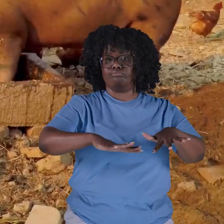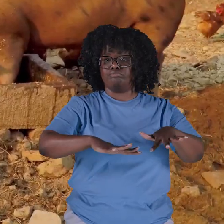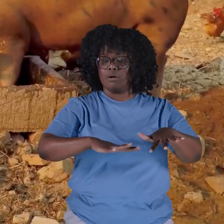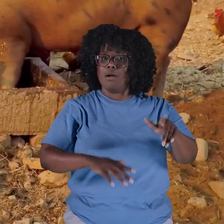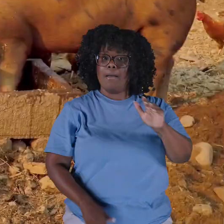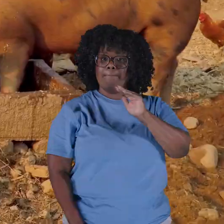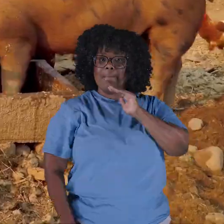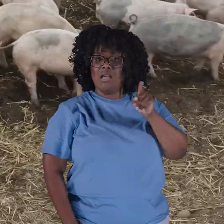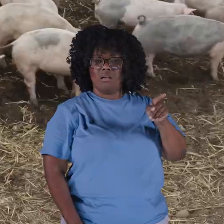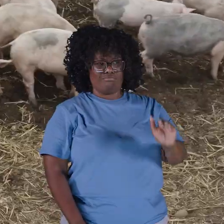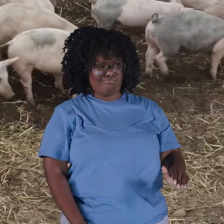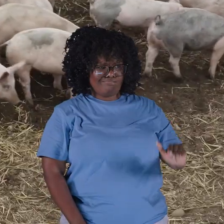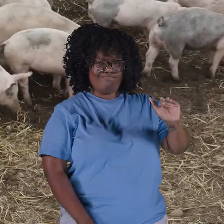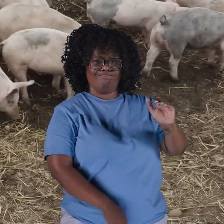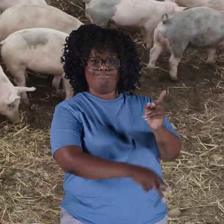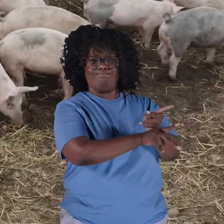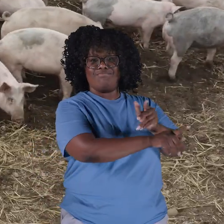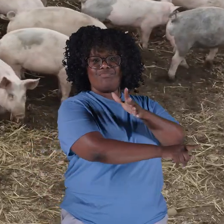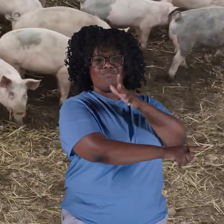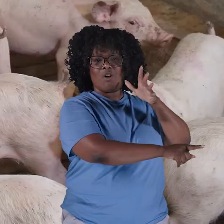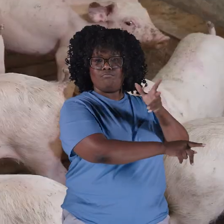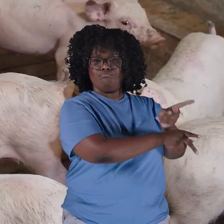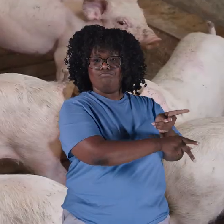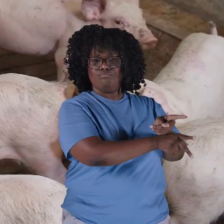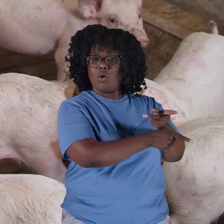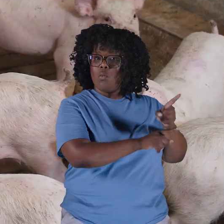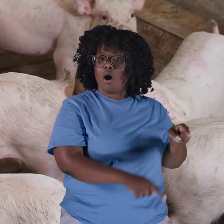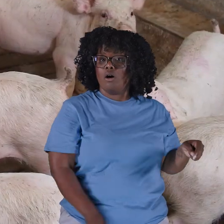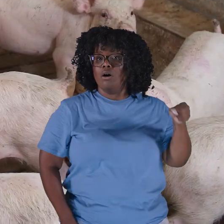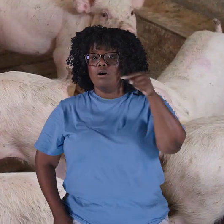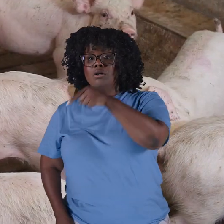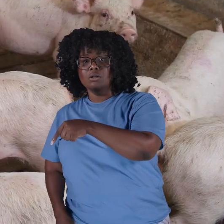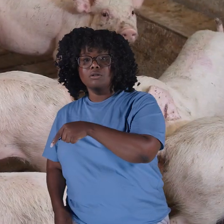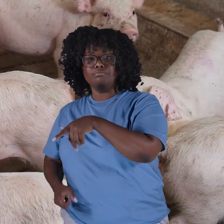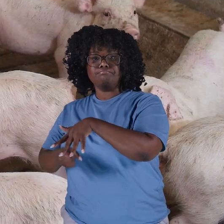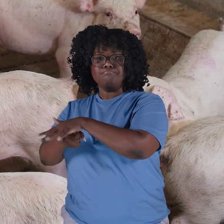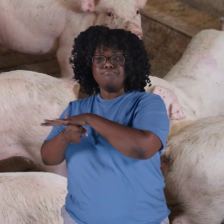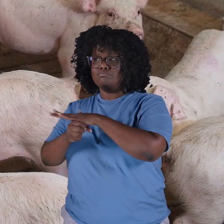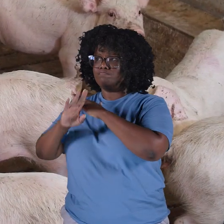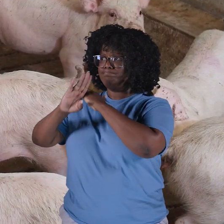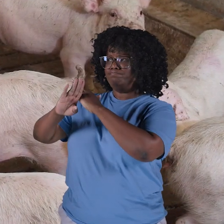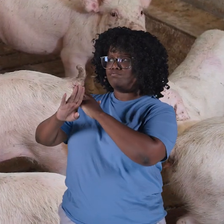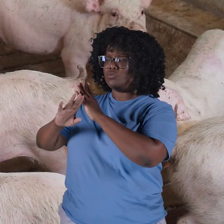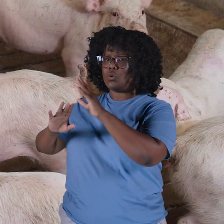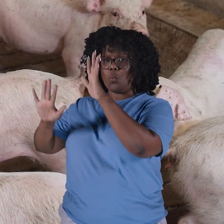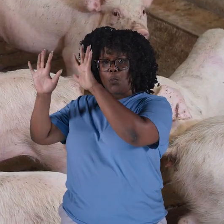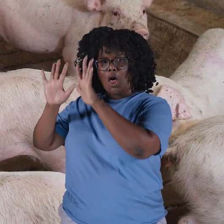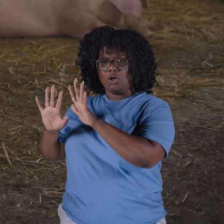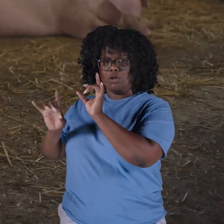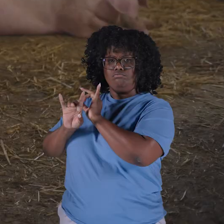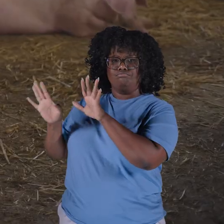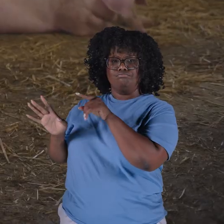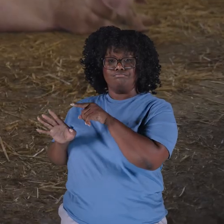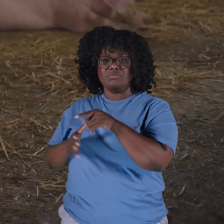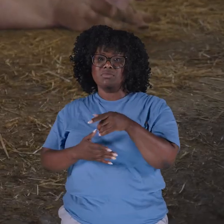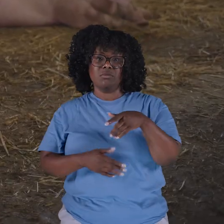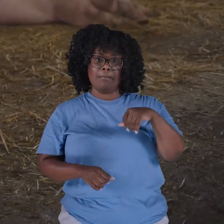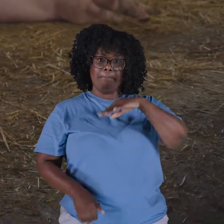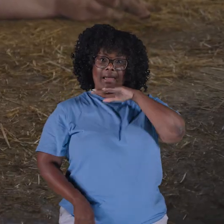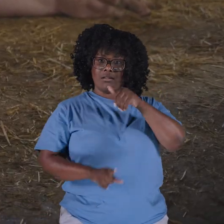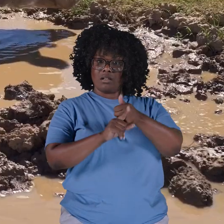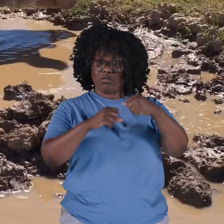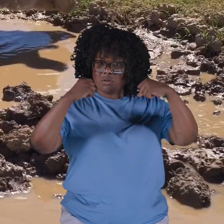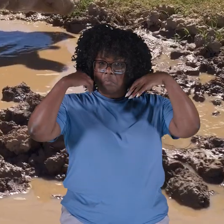Domesticated pigs are raised on farms, with shelters to protect them from extreme weather. Pigs do not